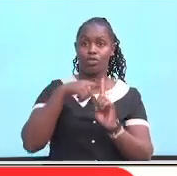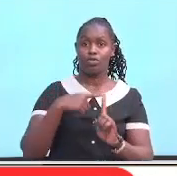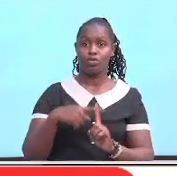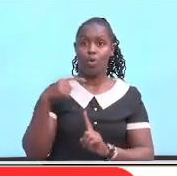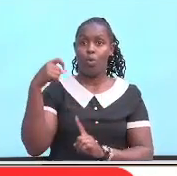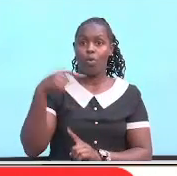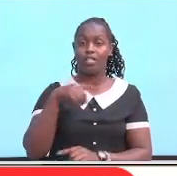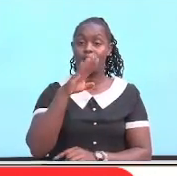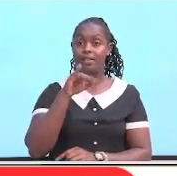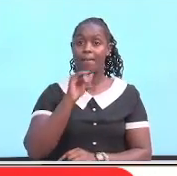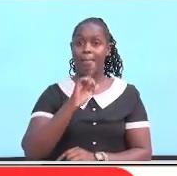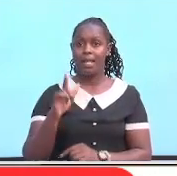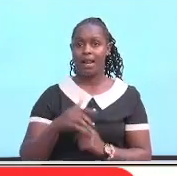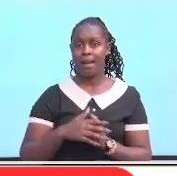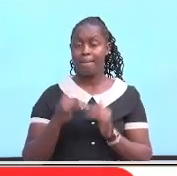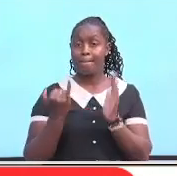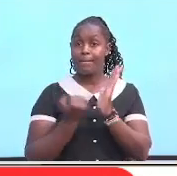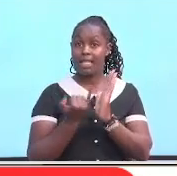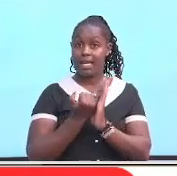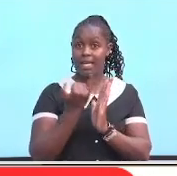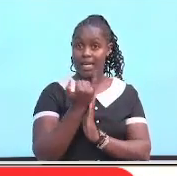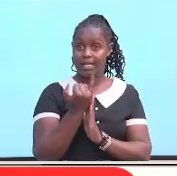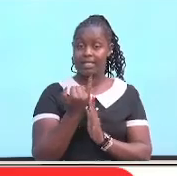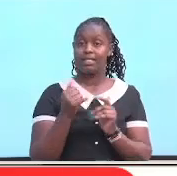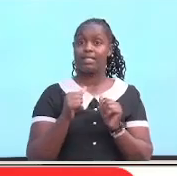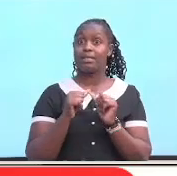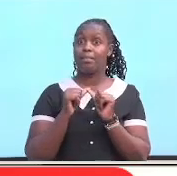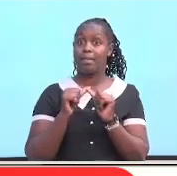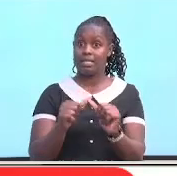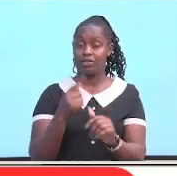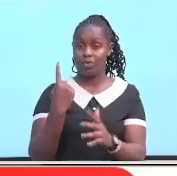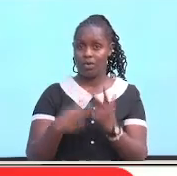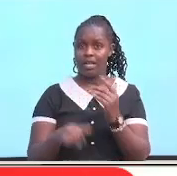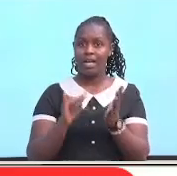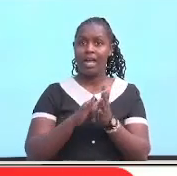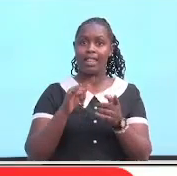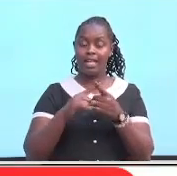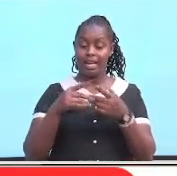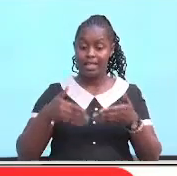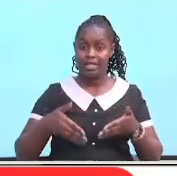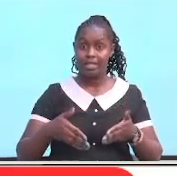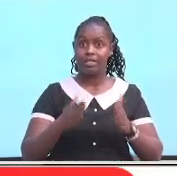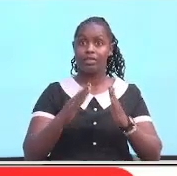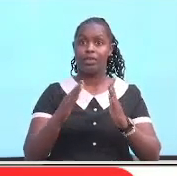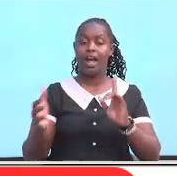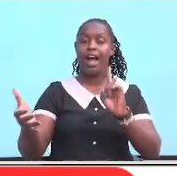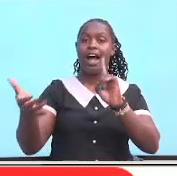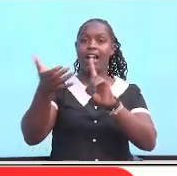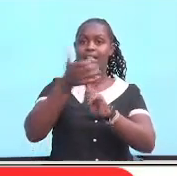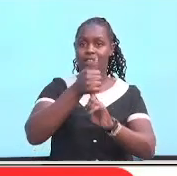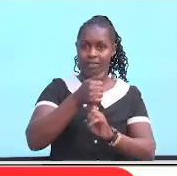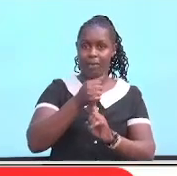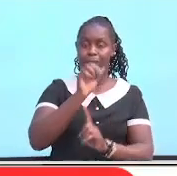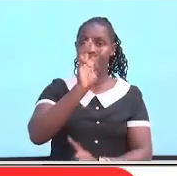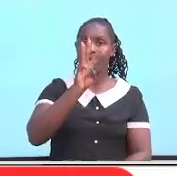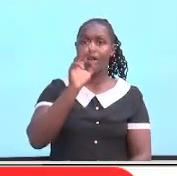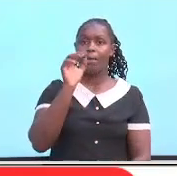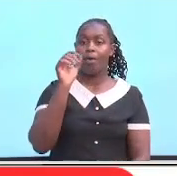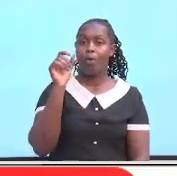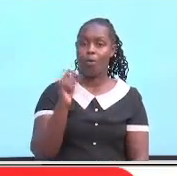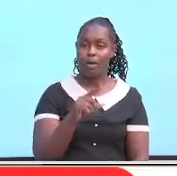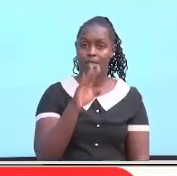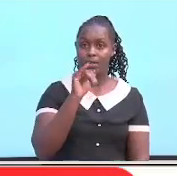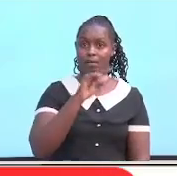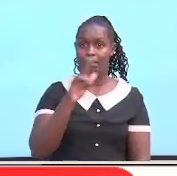The increase maintains the trajectory towards achieving the wage bill to revenue